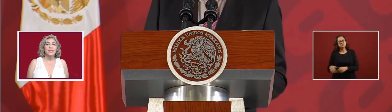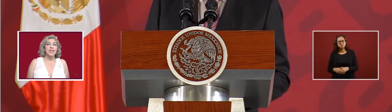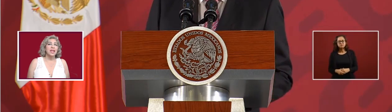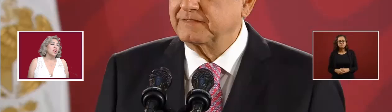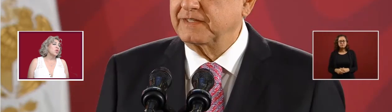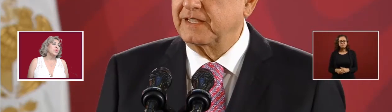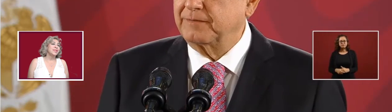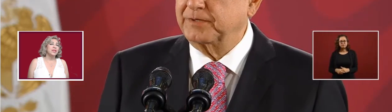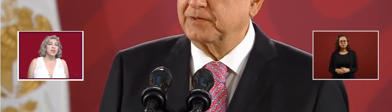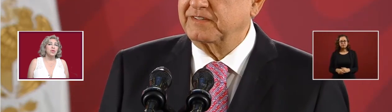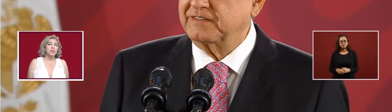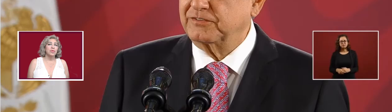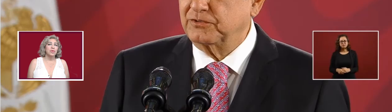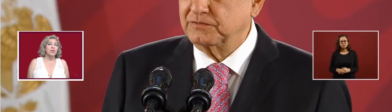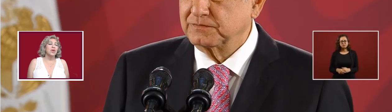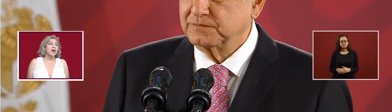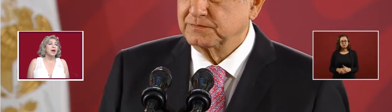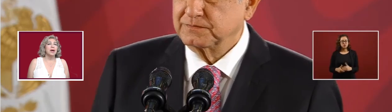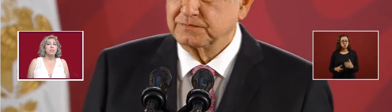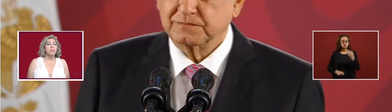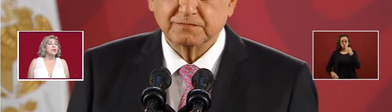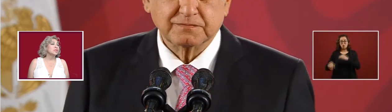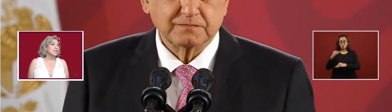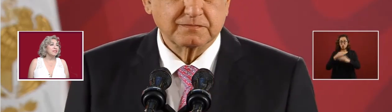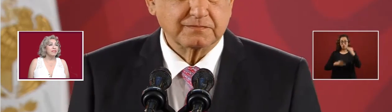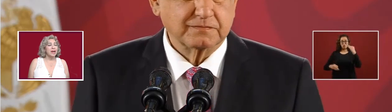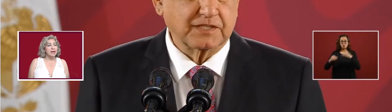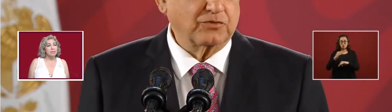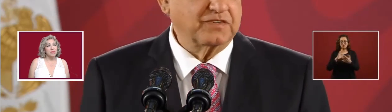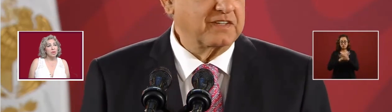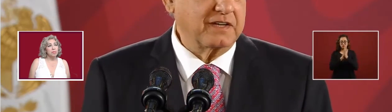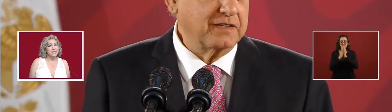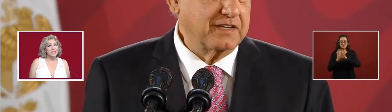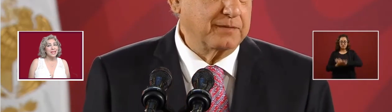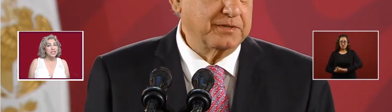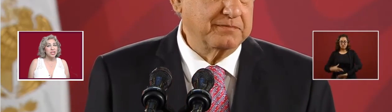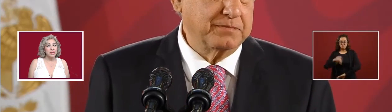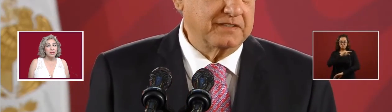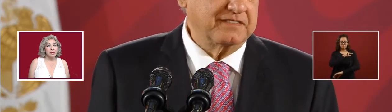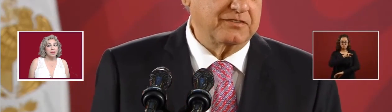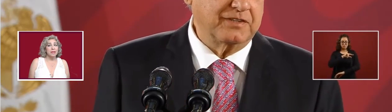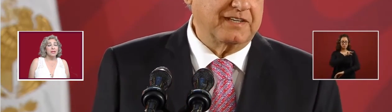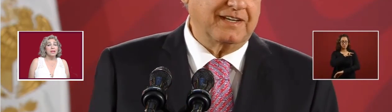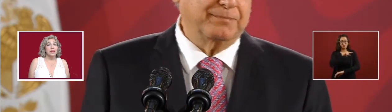or with the new, uh, proposal of, uh, globalization.